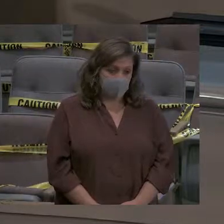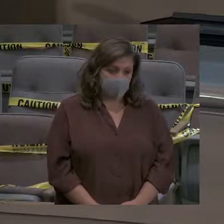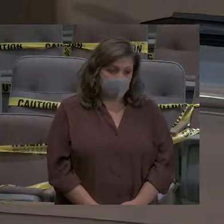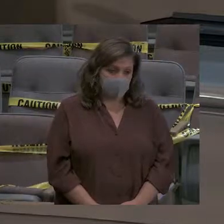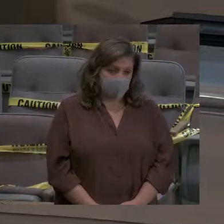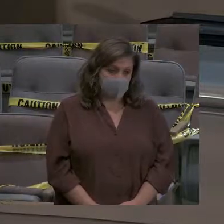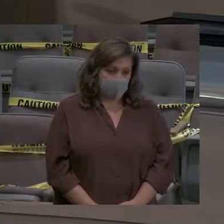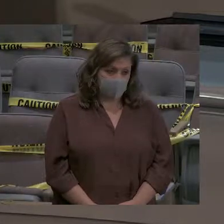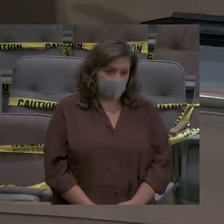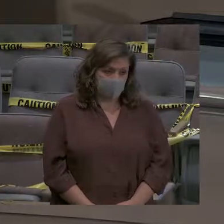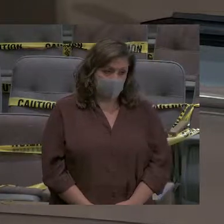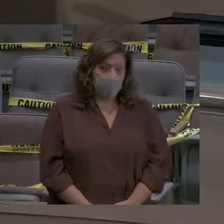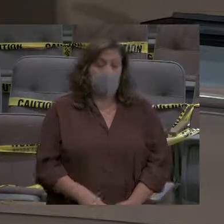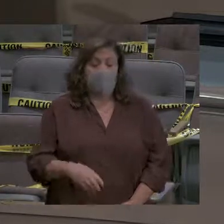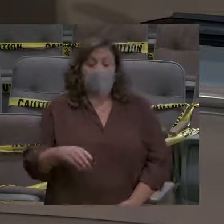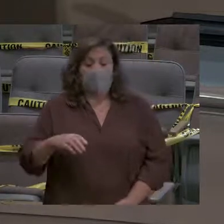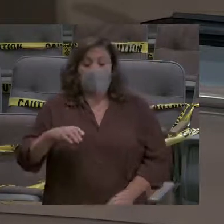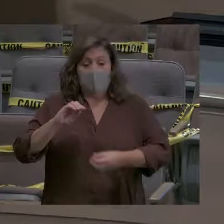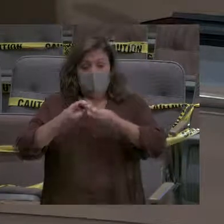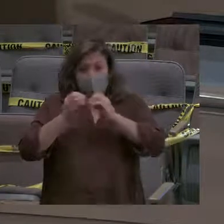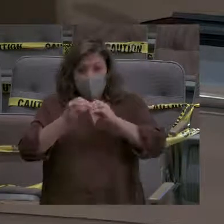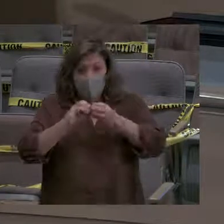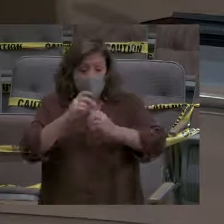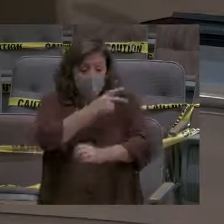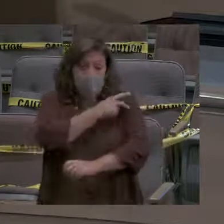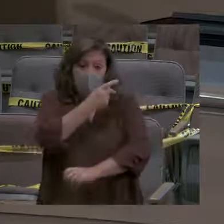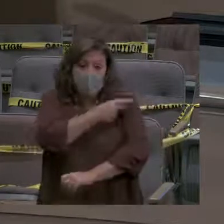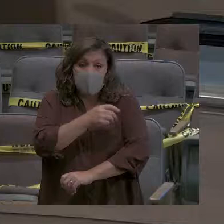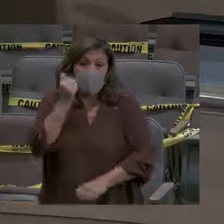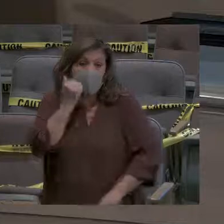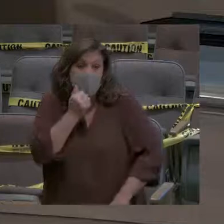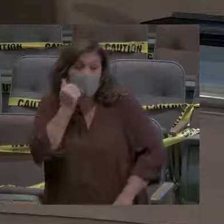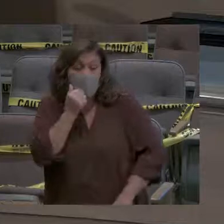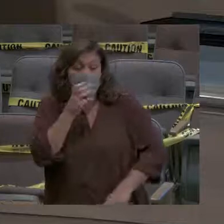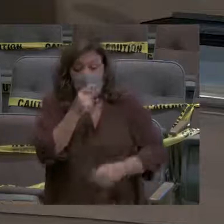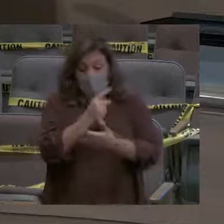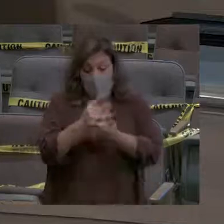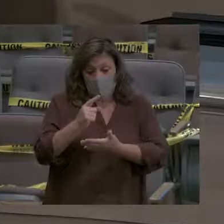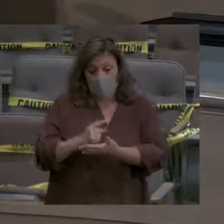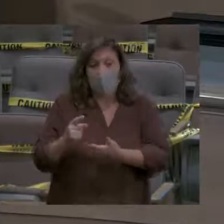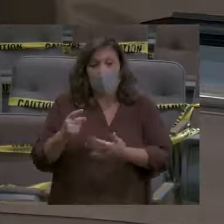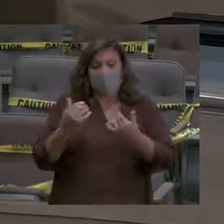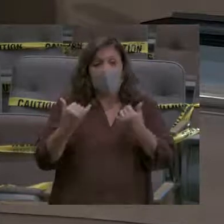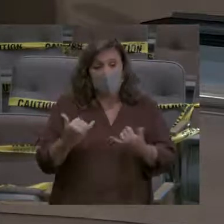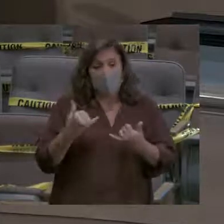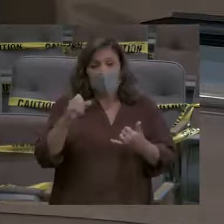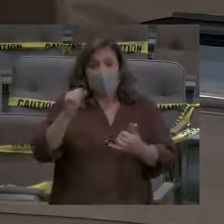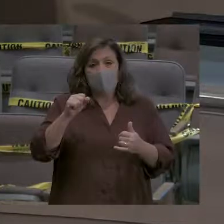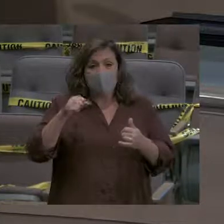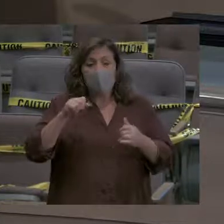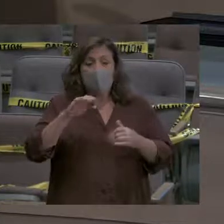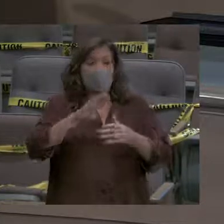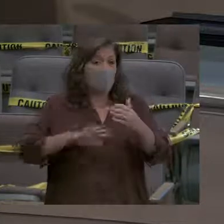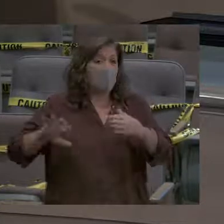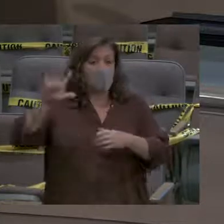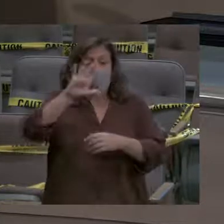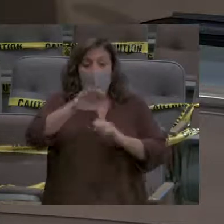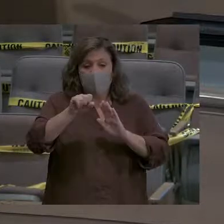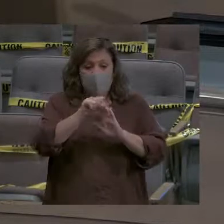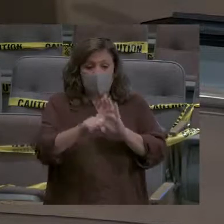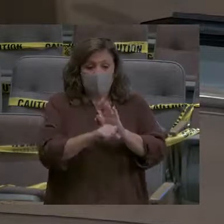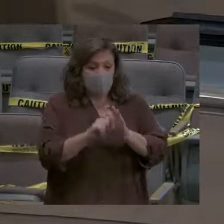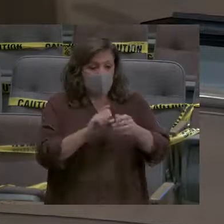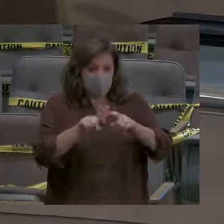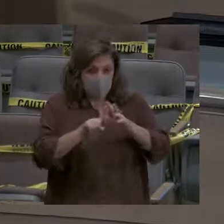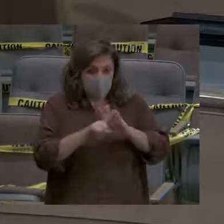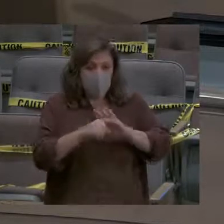are continuing to go up at this point. And we've certainly seen that statewide. We've seen it in